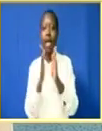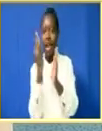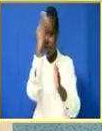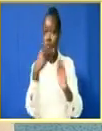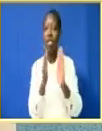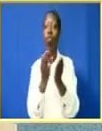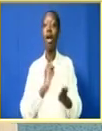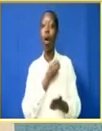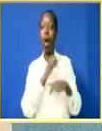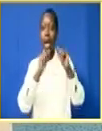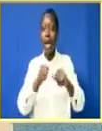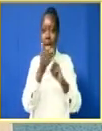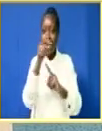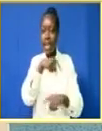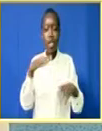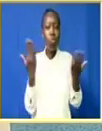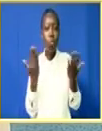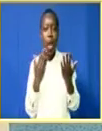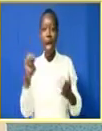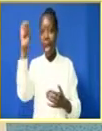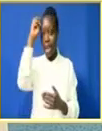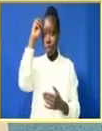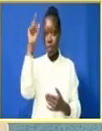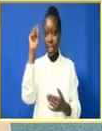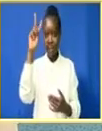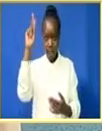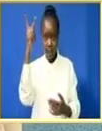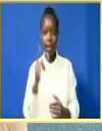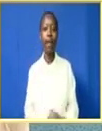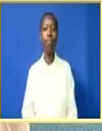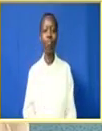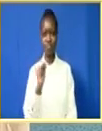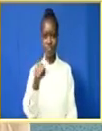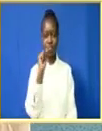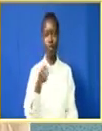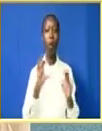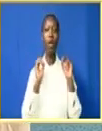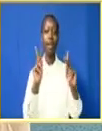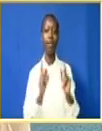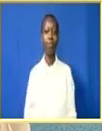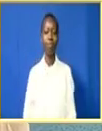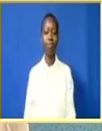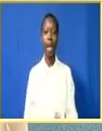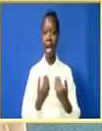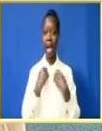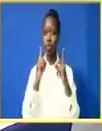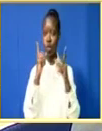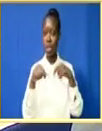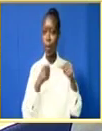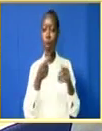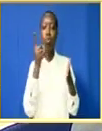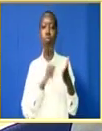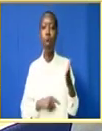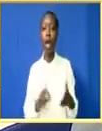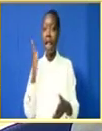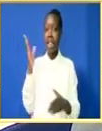You can find us at Edu TV Kenya. Yes. Okay. All right. We have talked about those